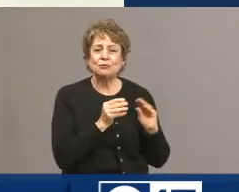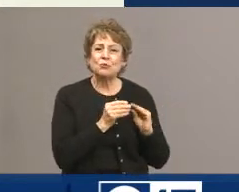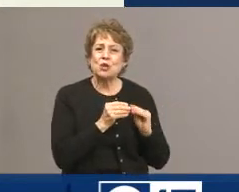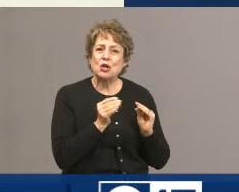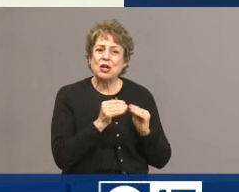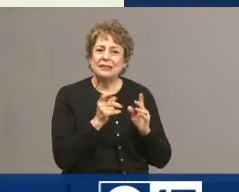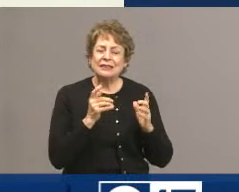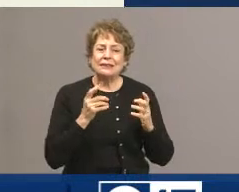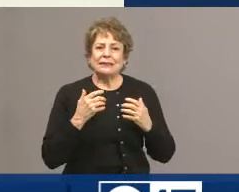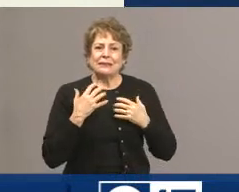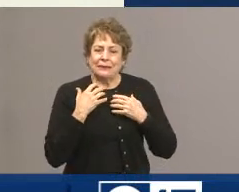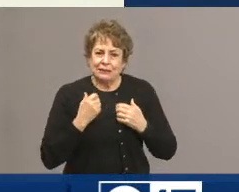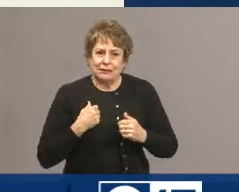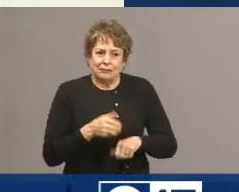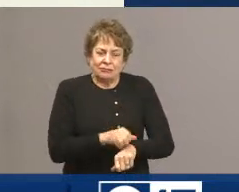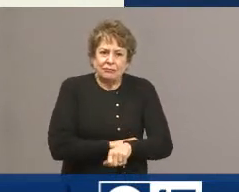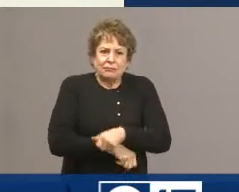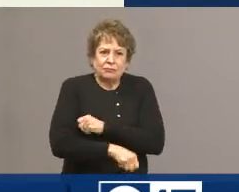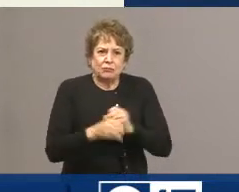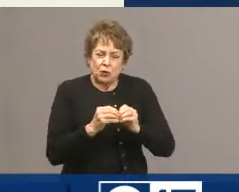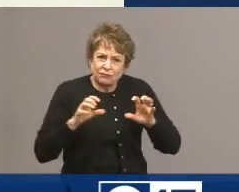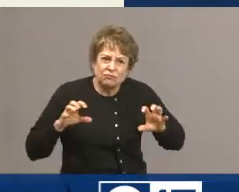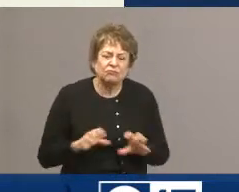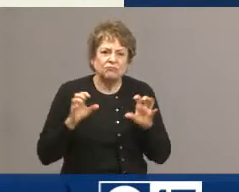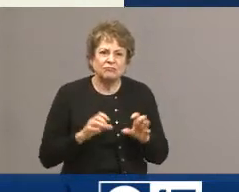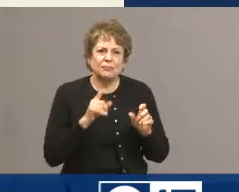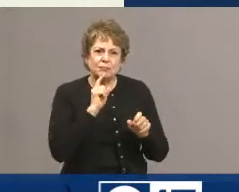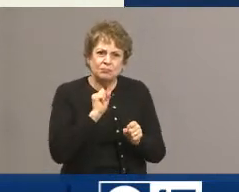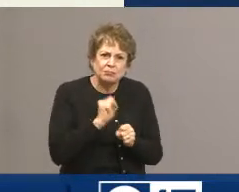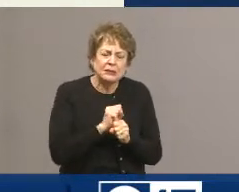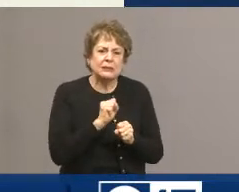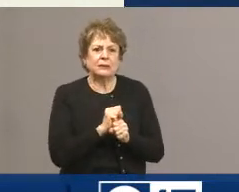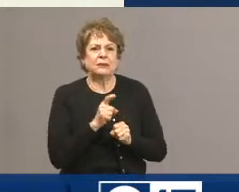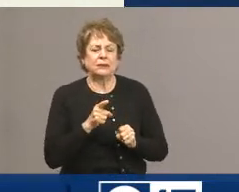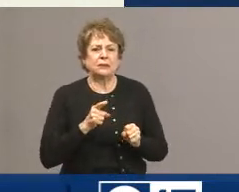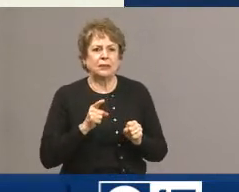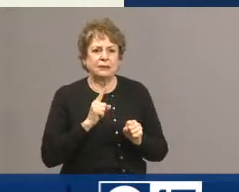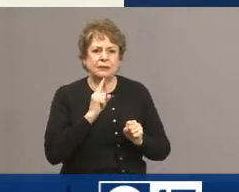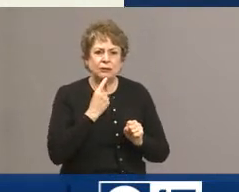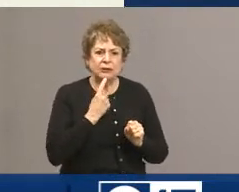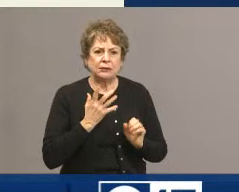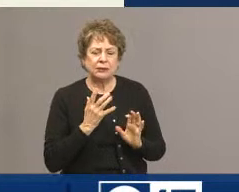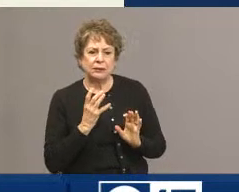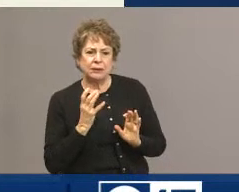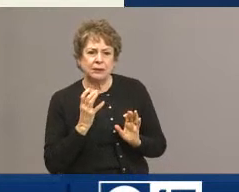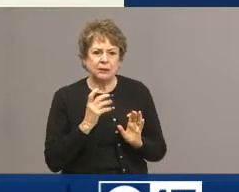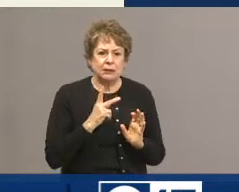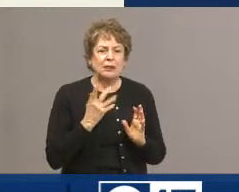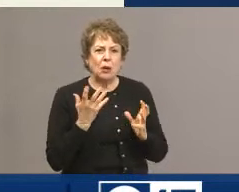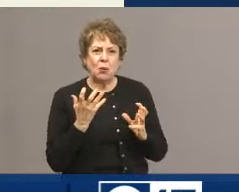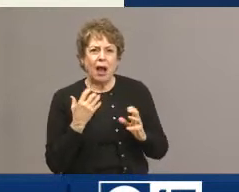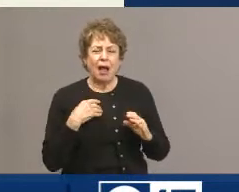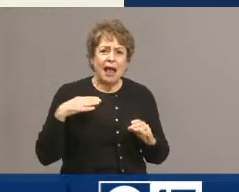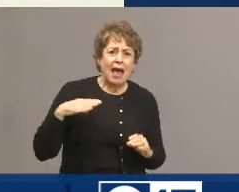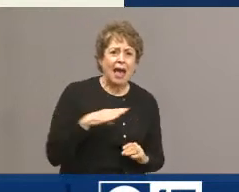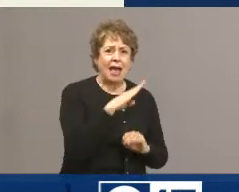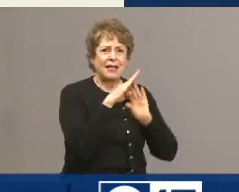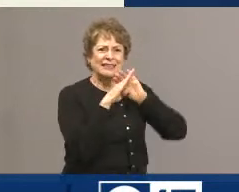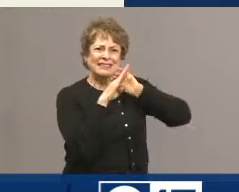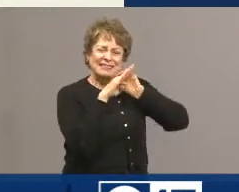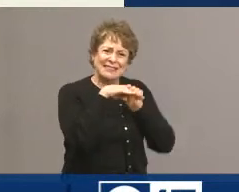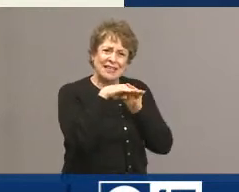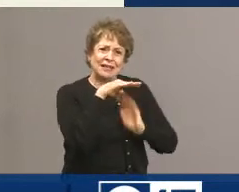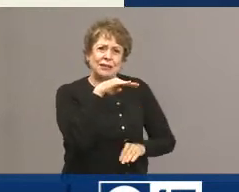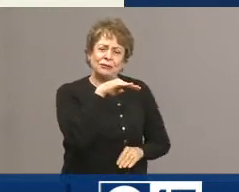this virus and get back on track. And to do that, we will have to persevere. And it's going to be